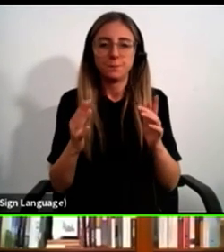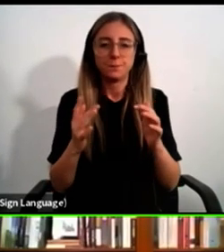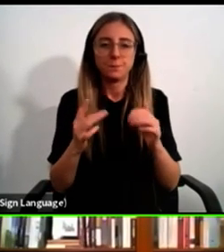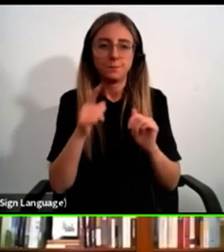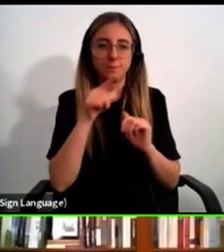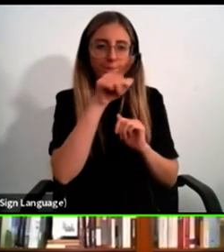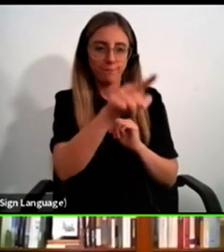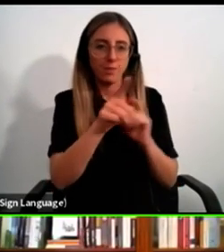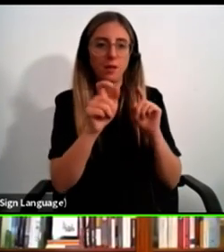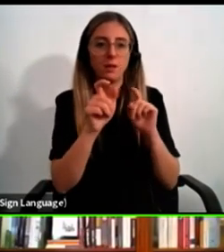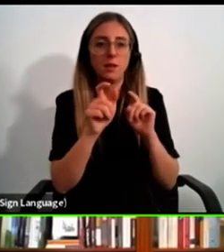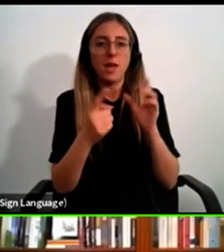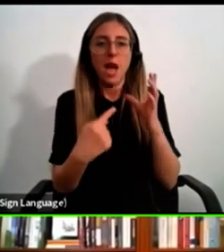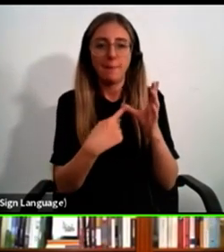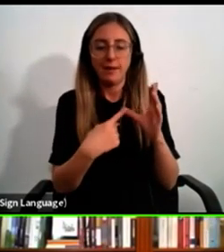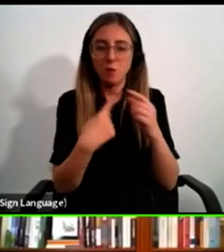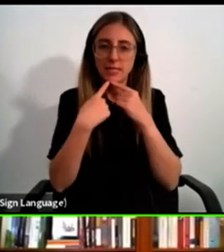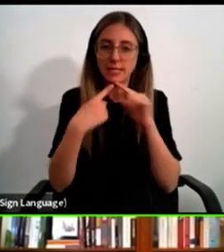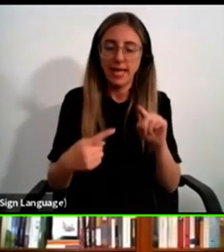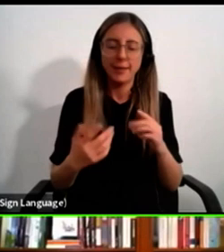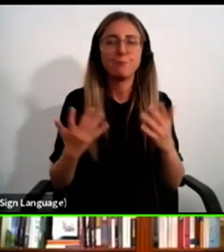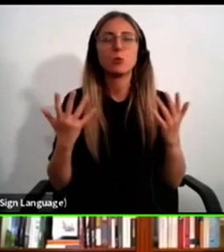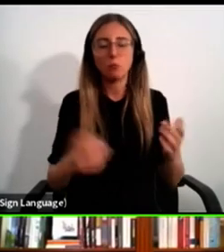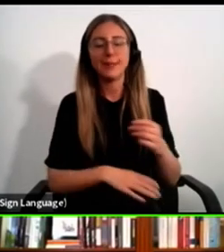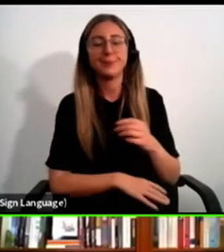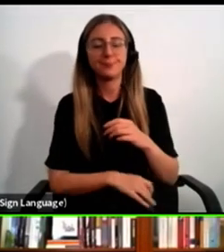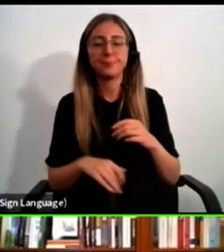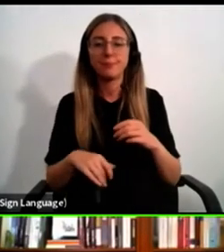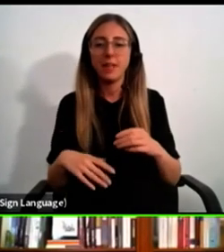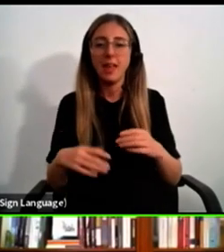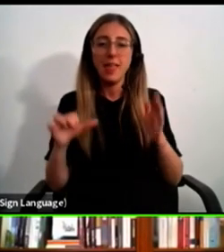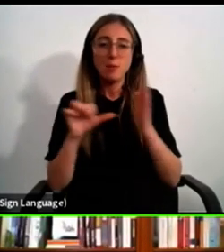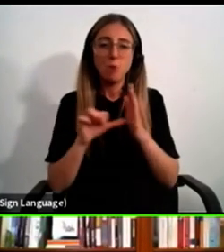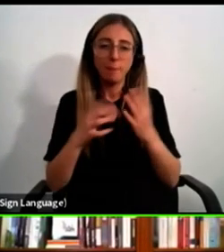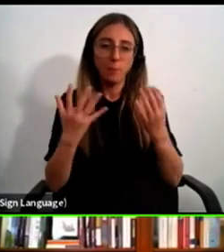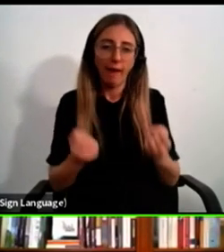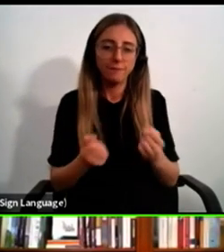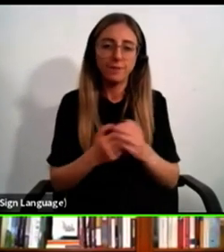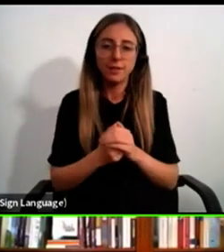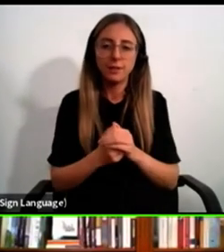what Prof has said. You see, one other thing is that we have